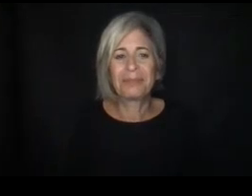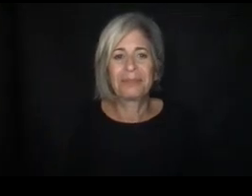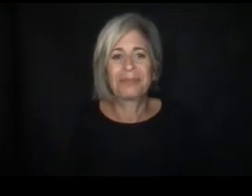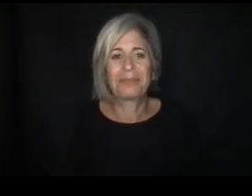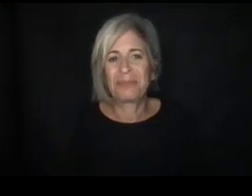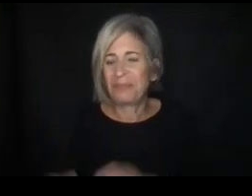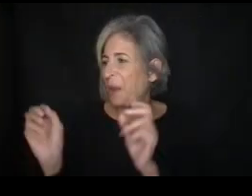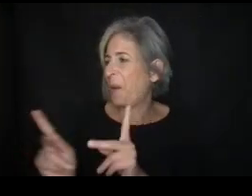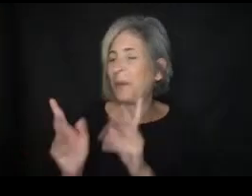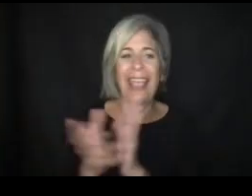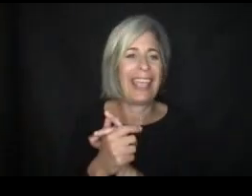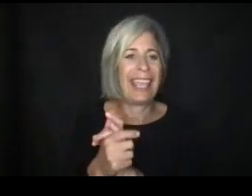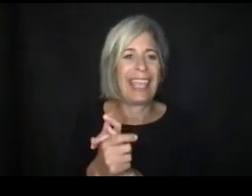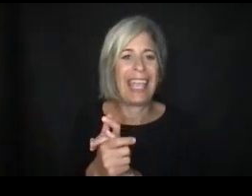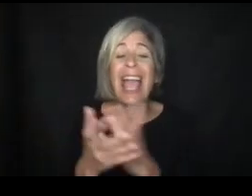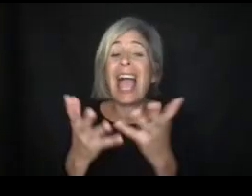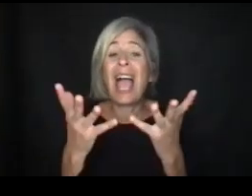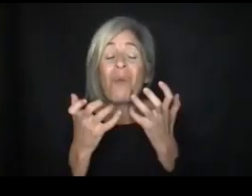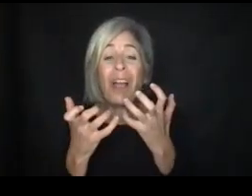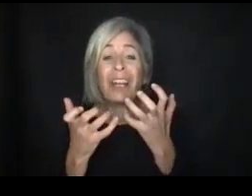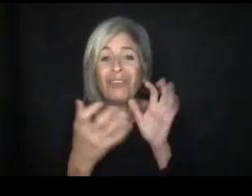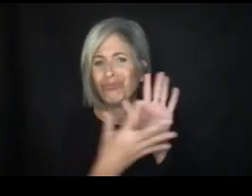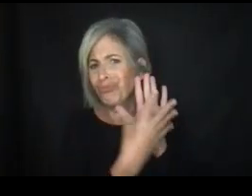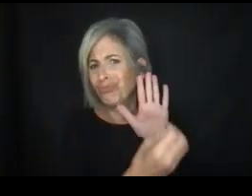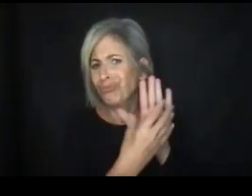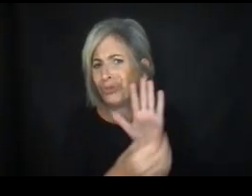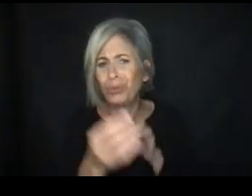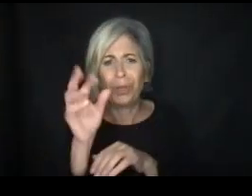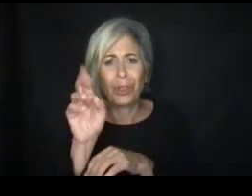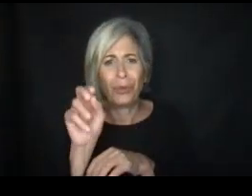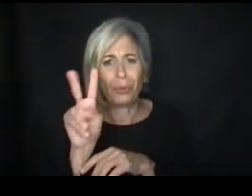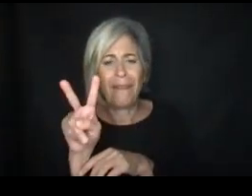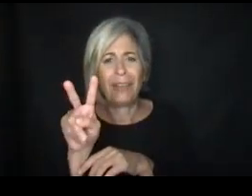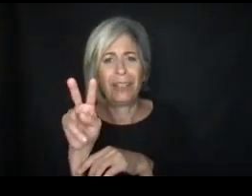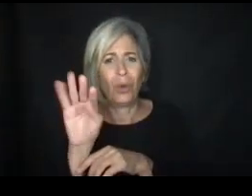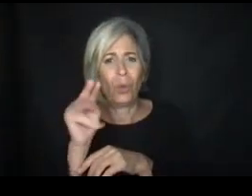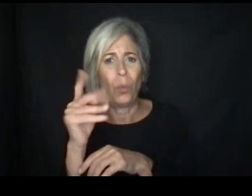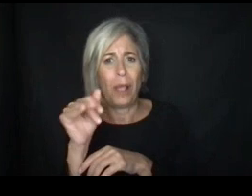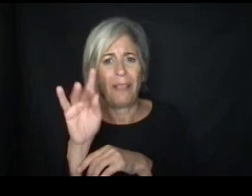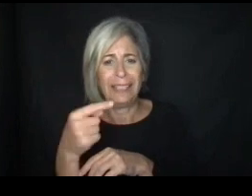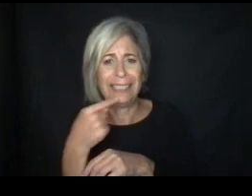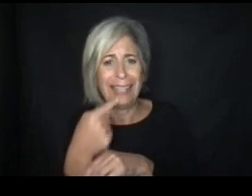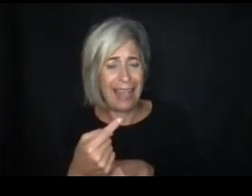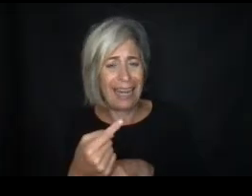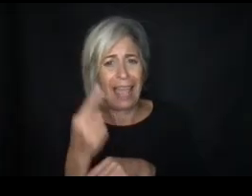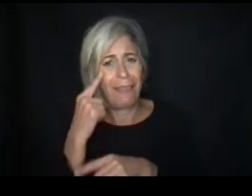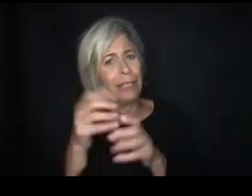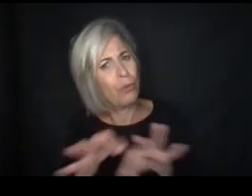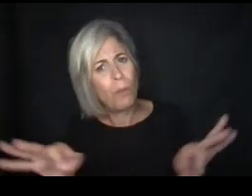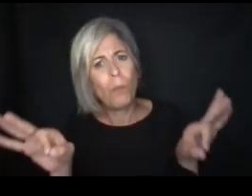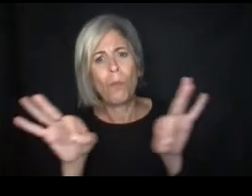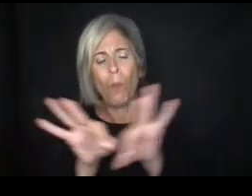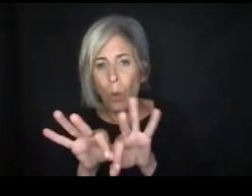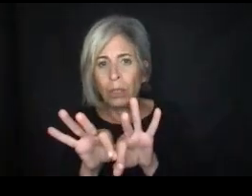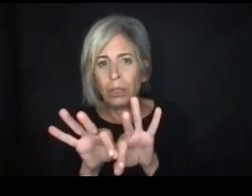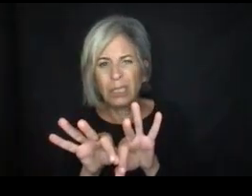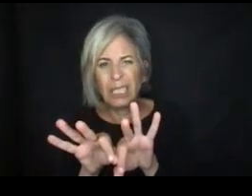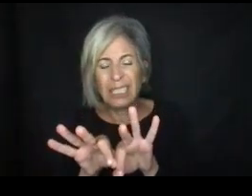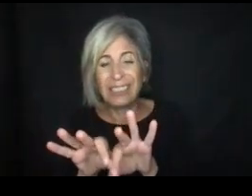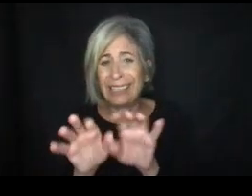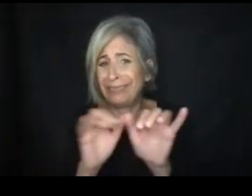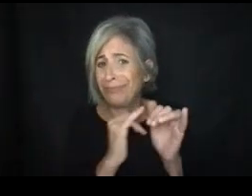Okay. I wanted to echo what Reverend Whiteley was saying. I think it's very important that, because it kind of sounds to me